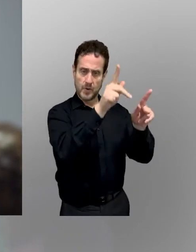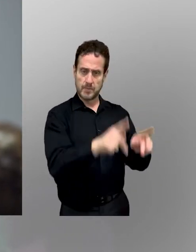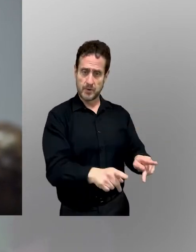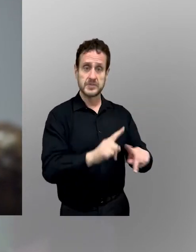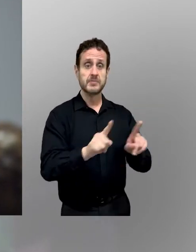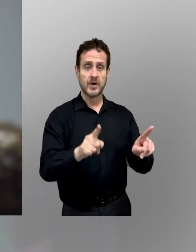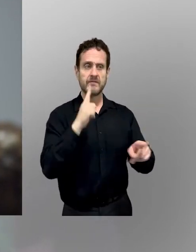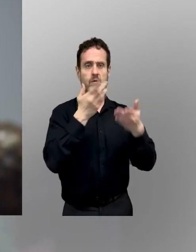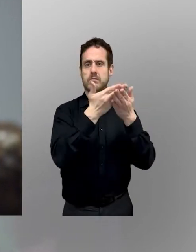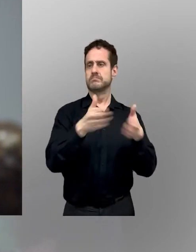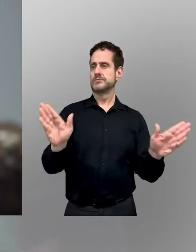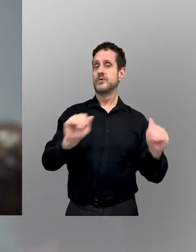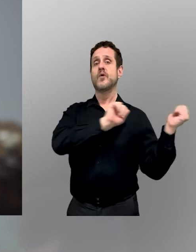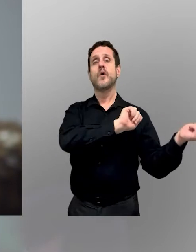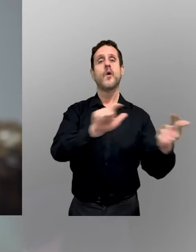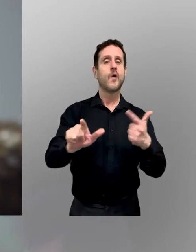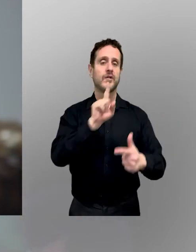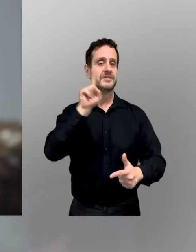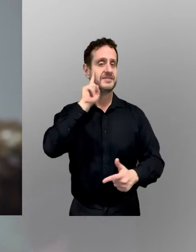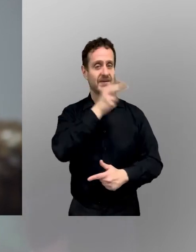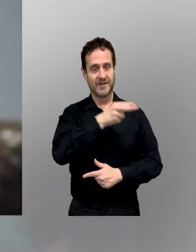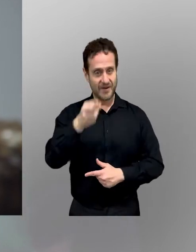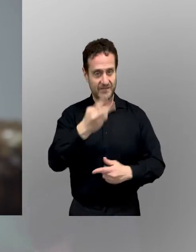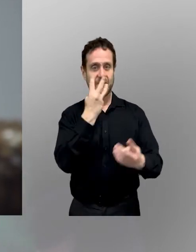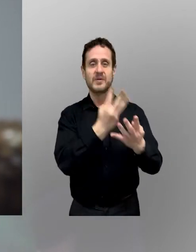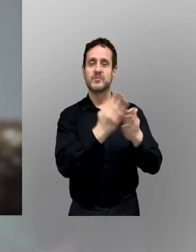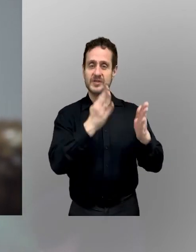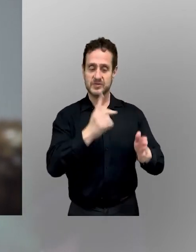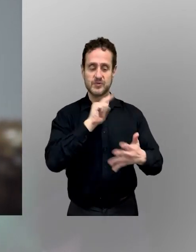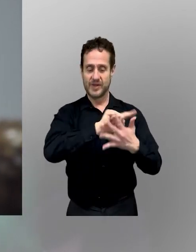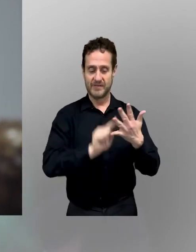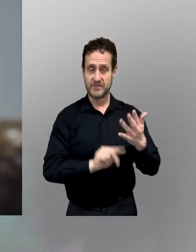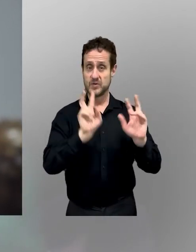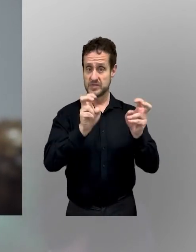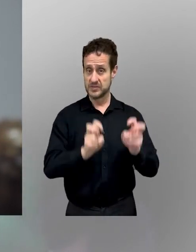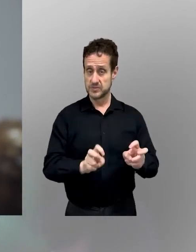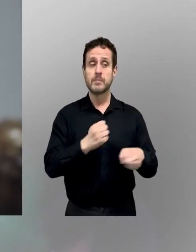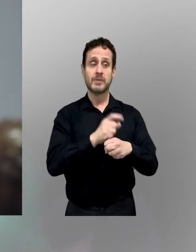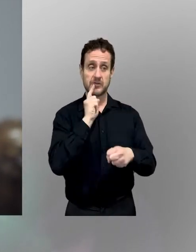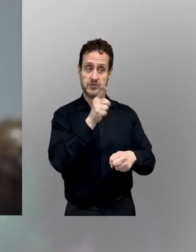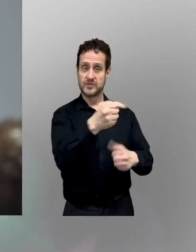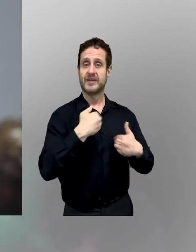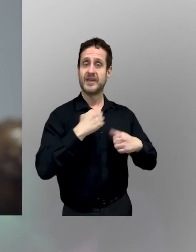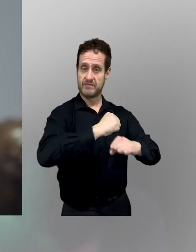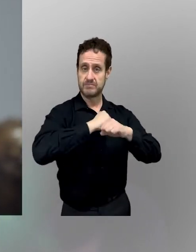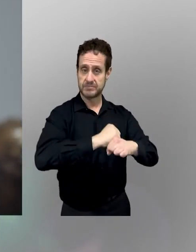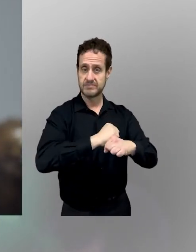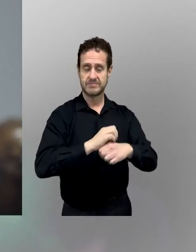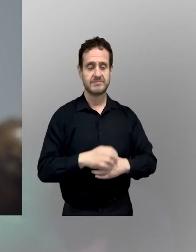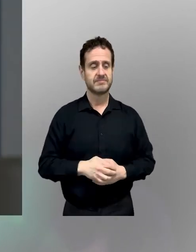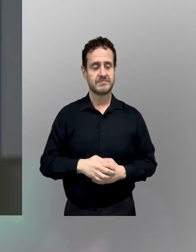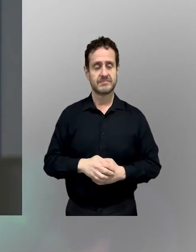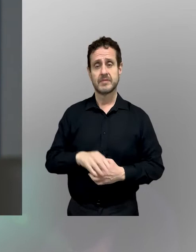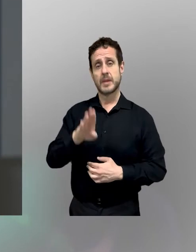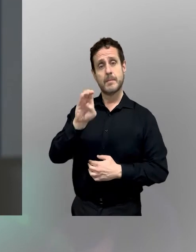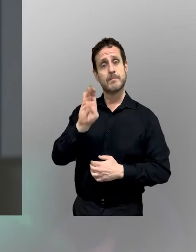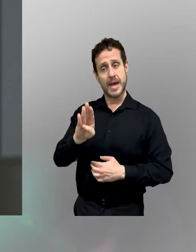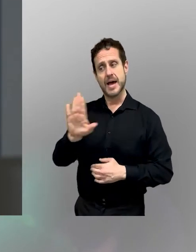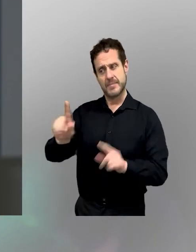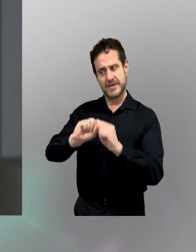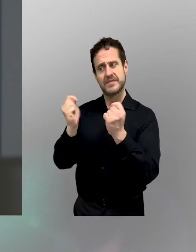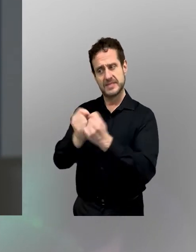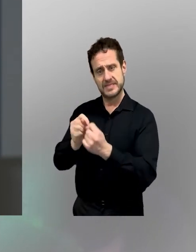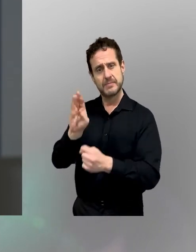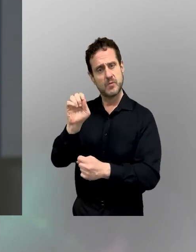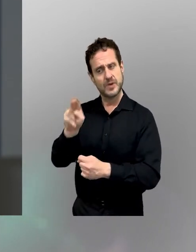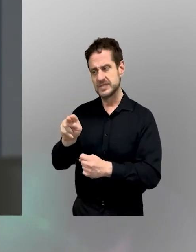on a global basis on behalf of all deaf and hard of hearing inmates who have those kinds of issues to make sure that they're protected. The contribution